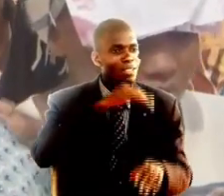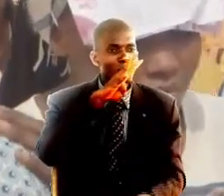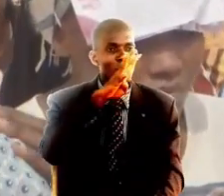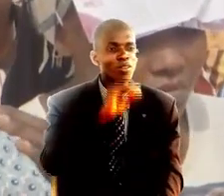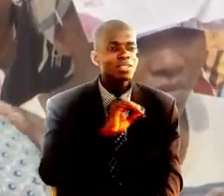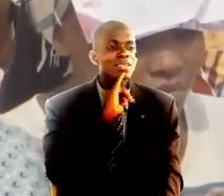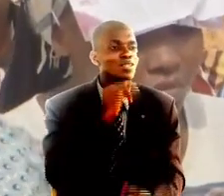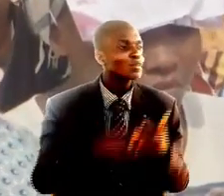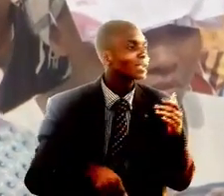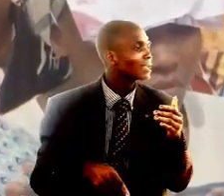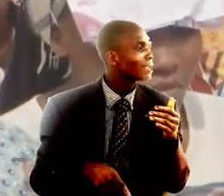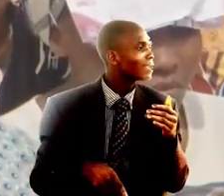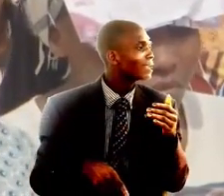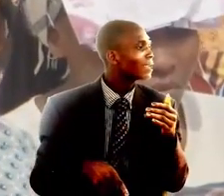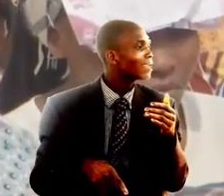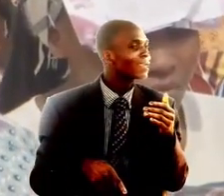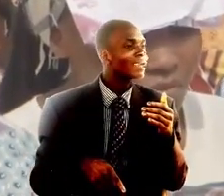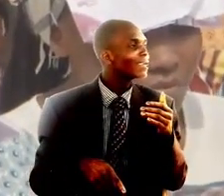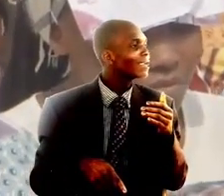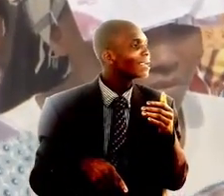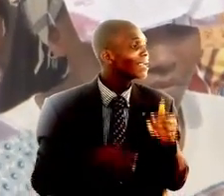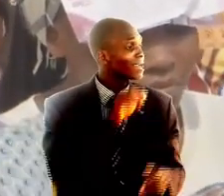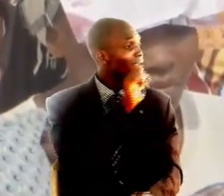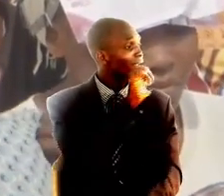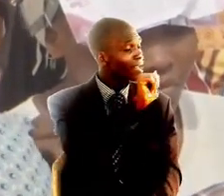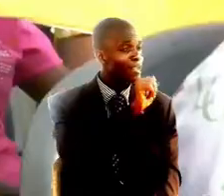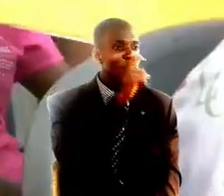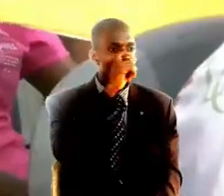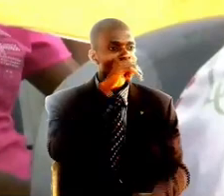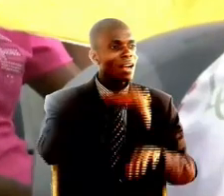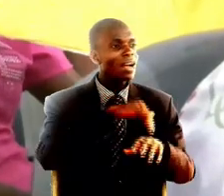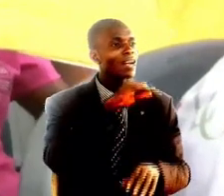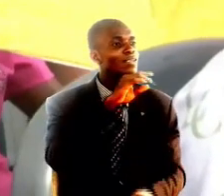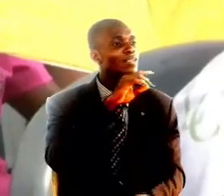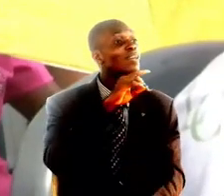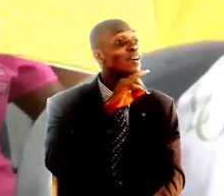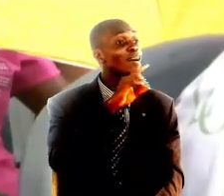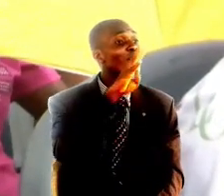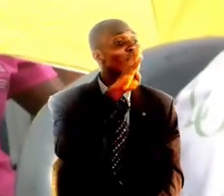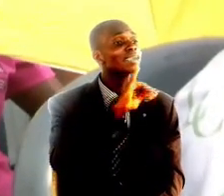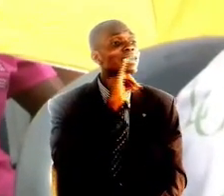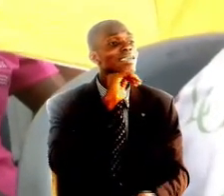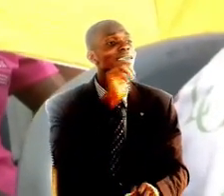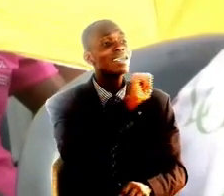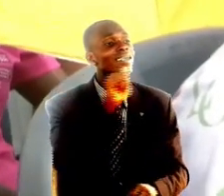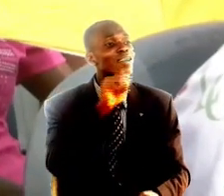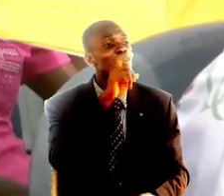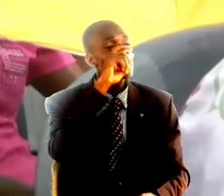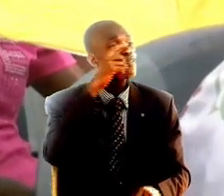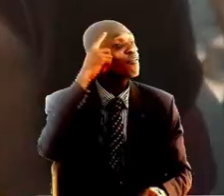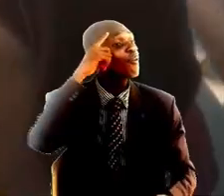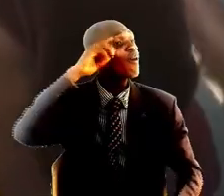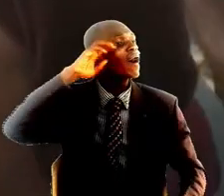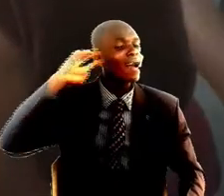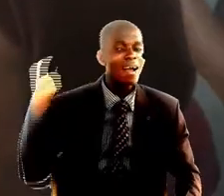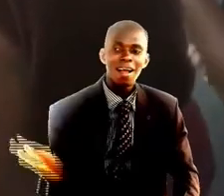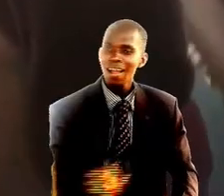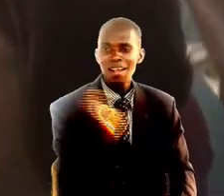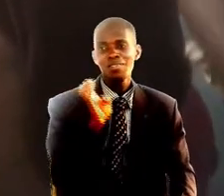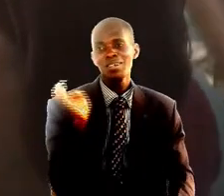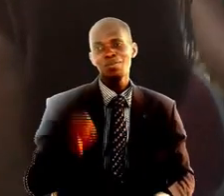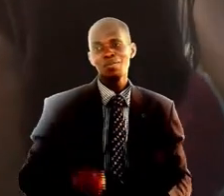Now, that's not true. A fool at 40 is a fool forever. I